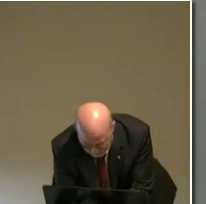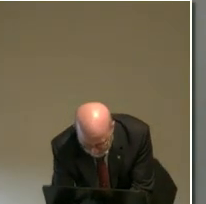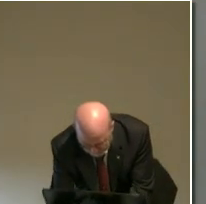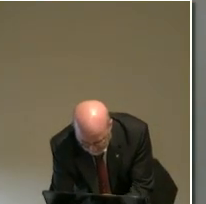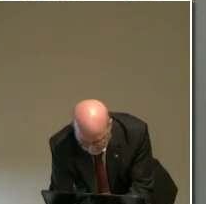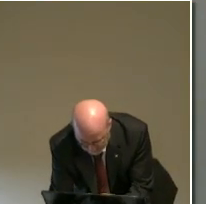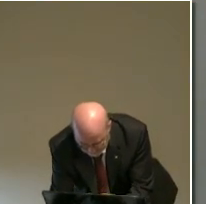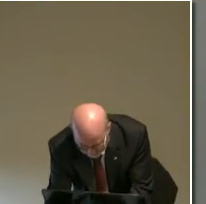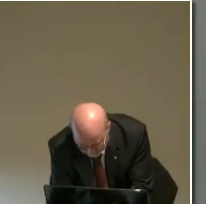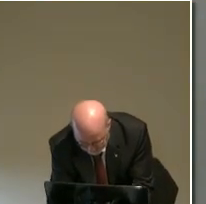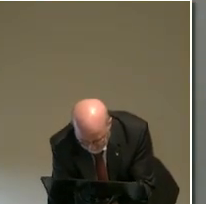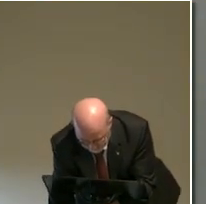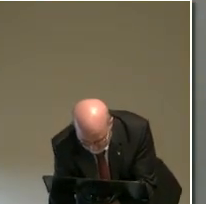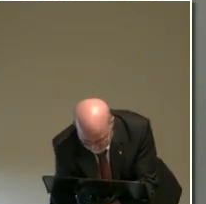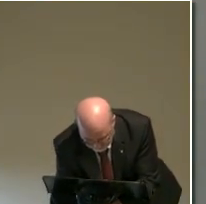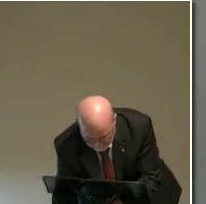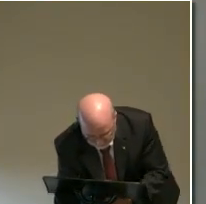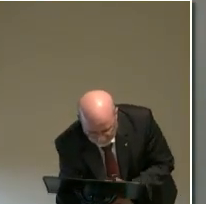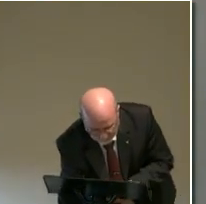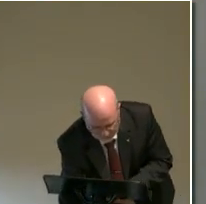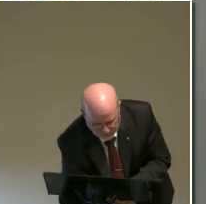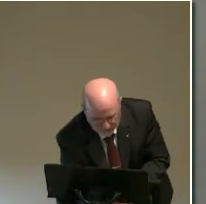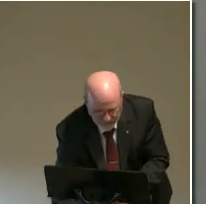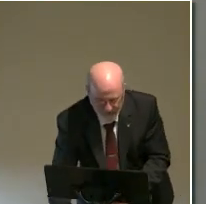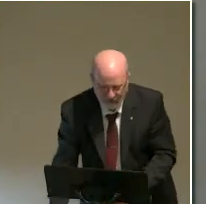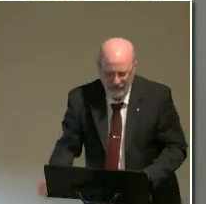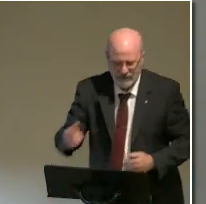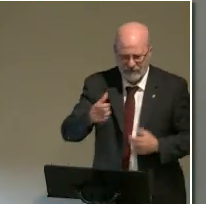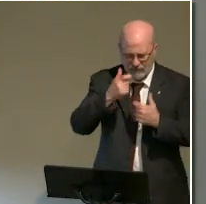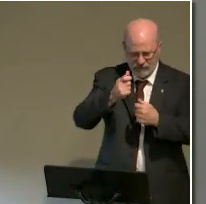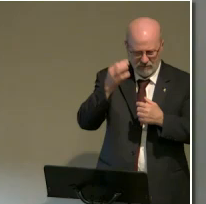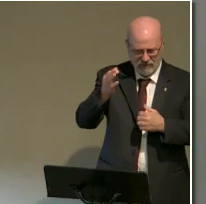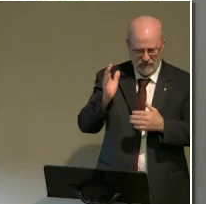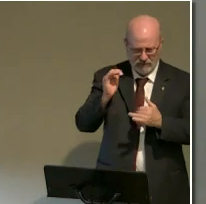Through it all, it's interesting because the message I am preaching today